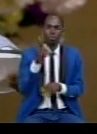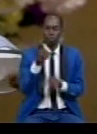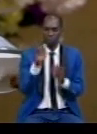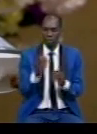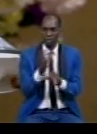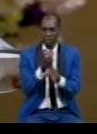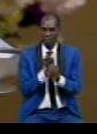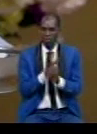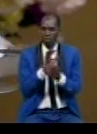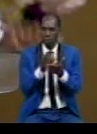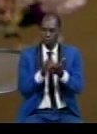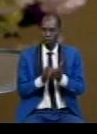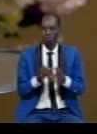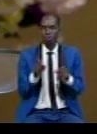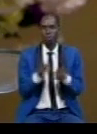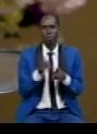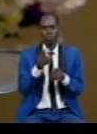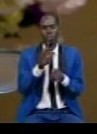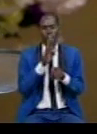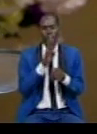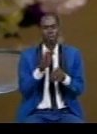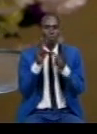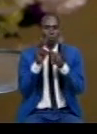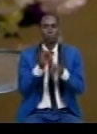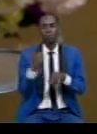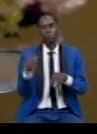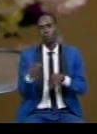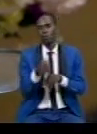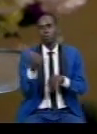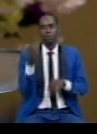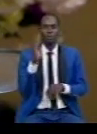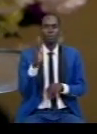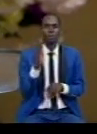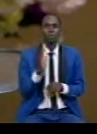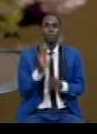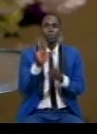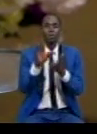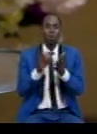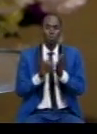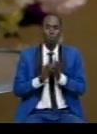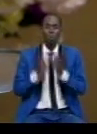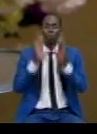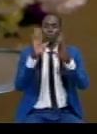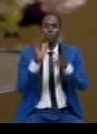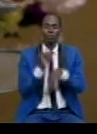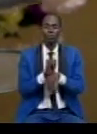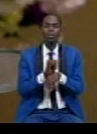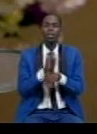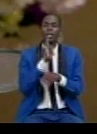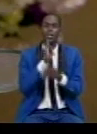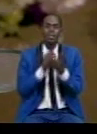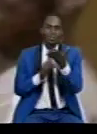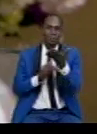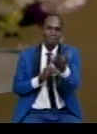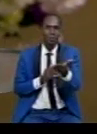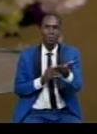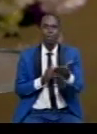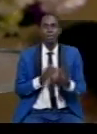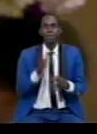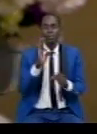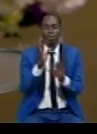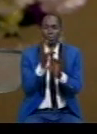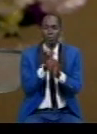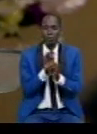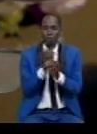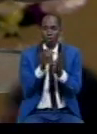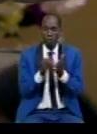down quietly. Your miracle is very manifest in your life. Can you just move to the